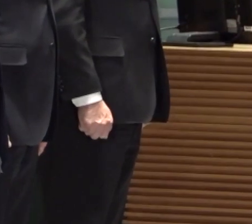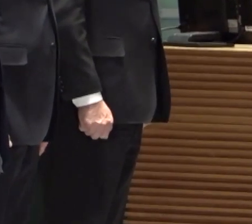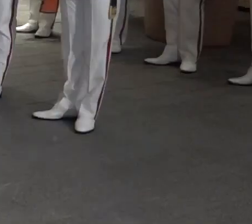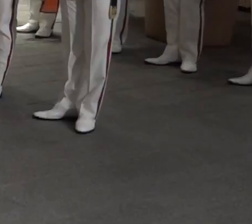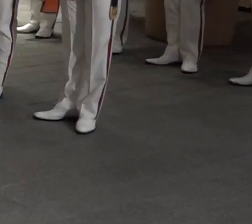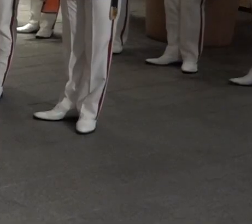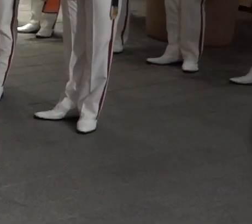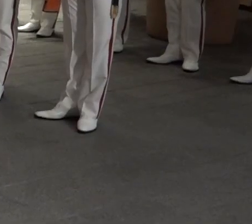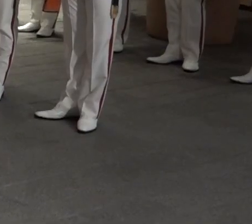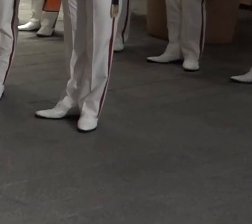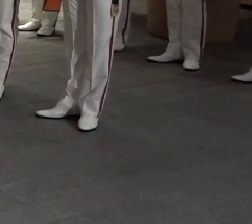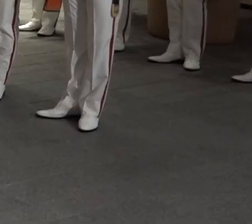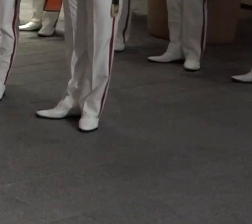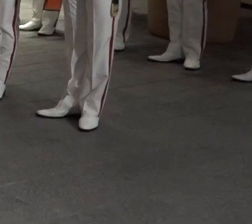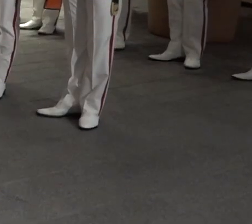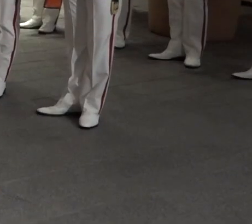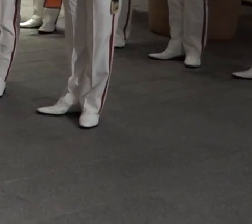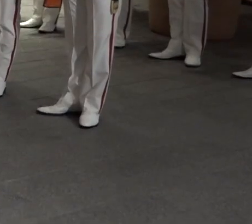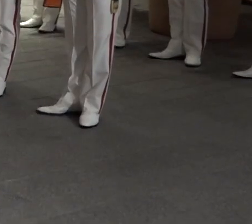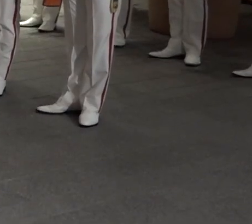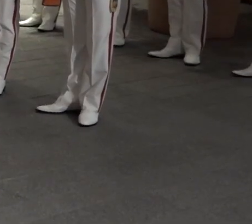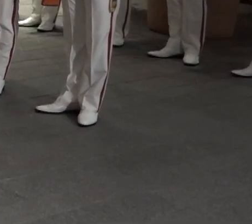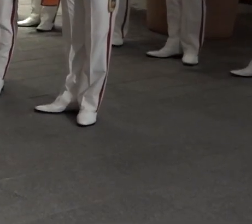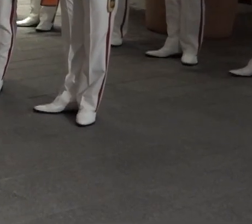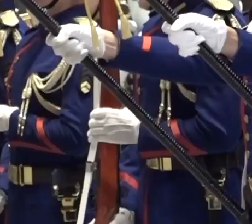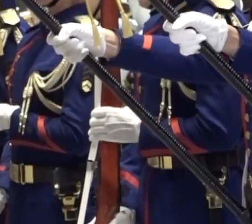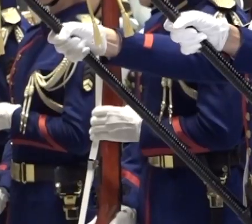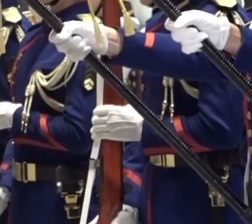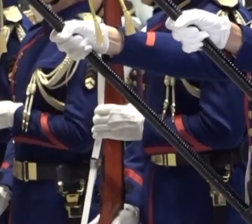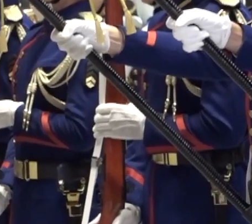greatly assists in the preservation of national and